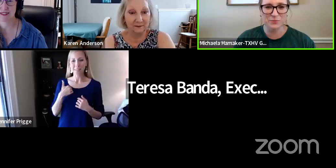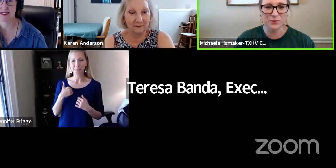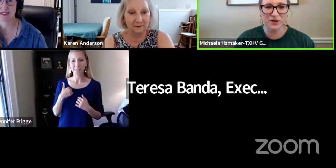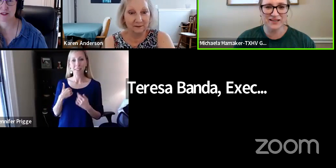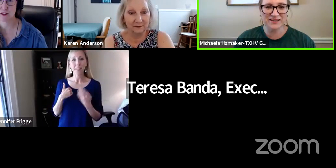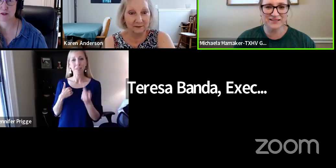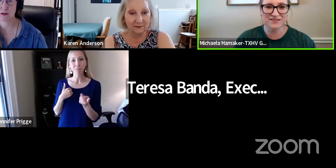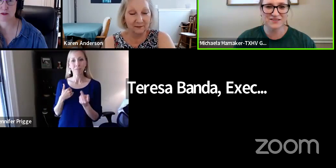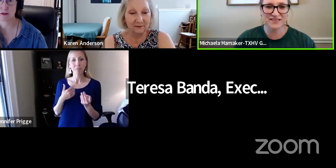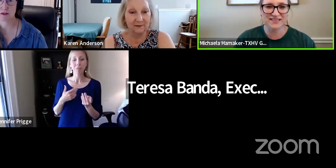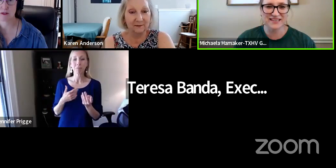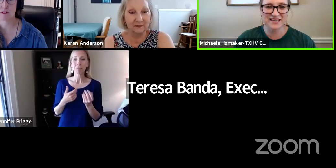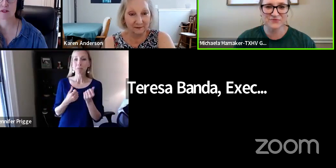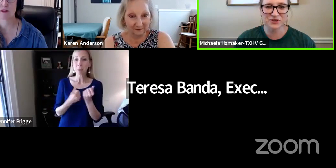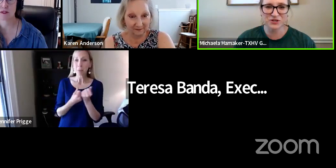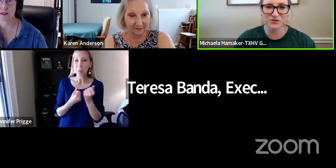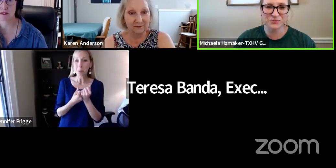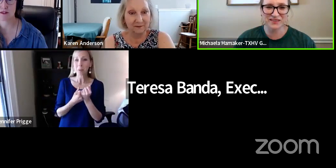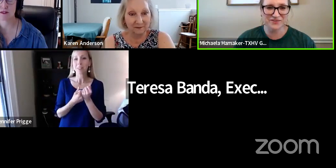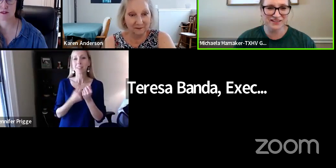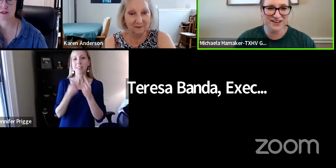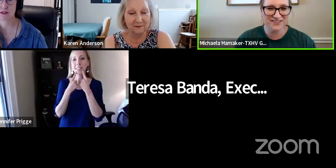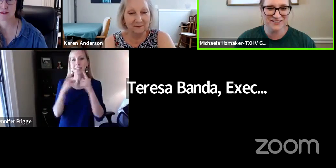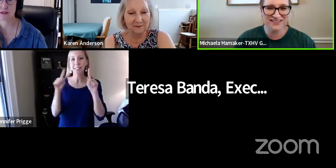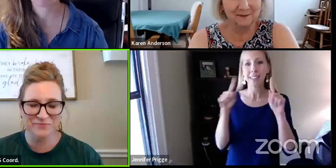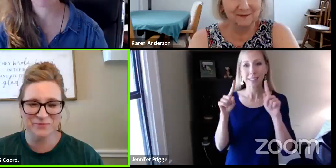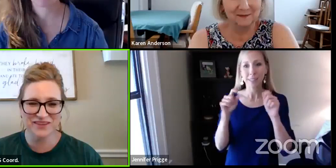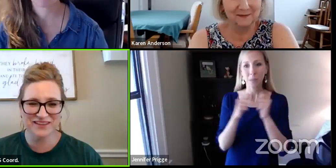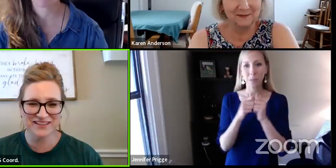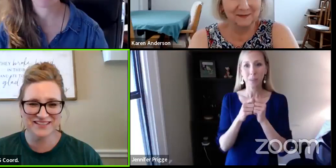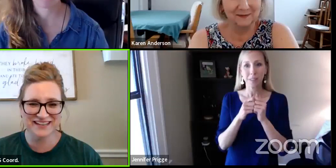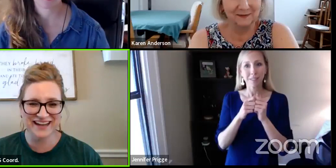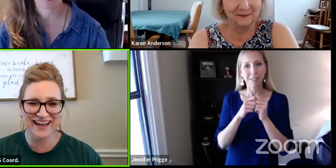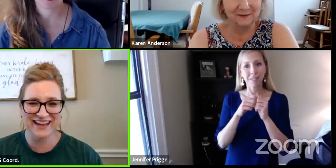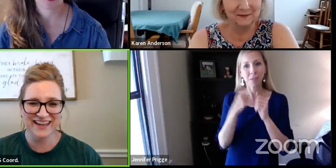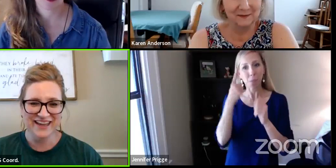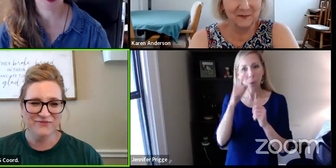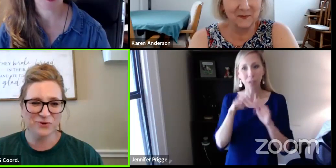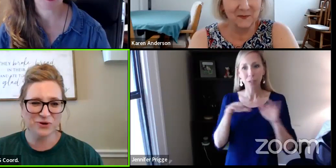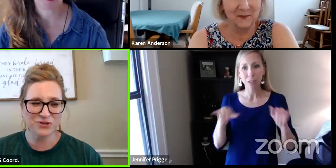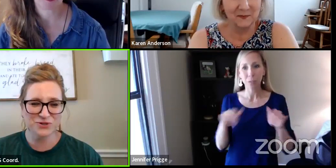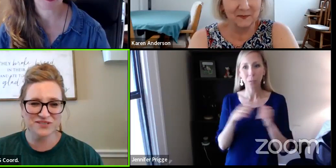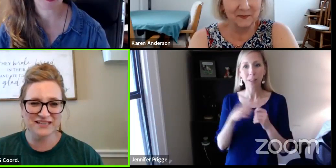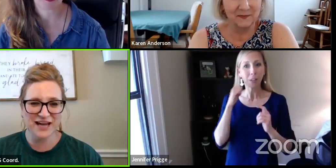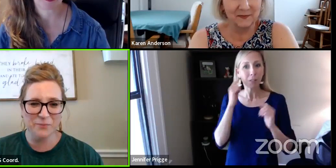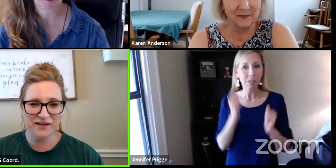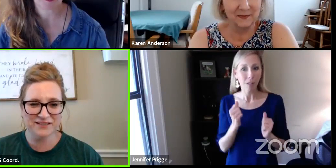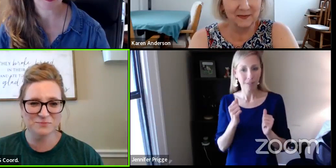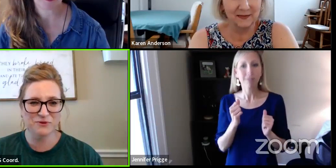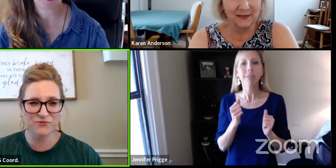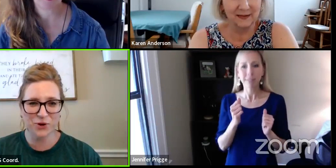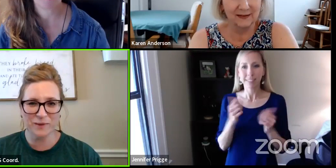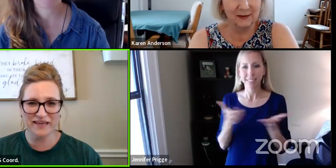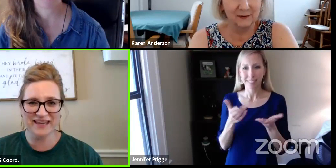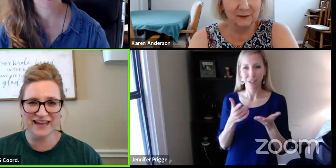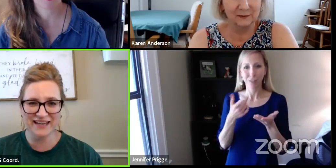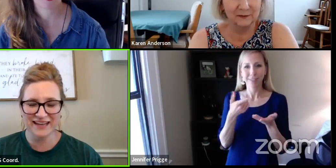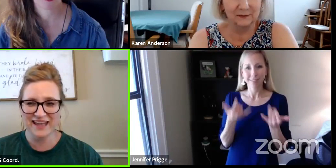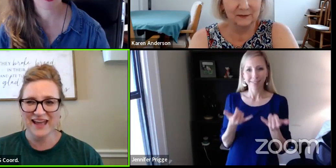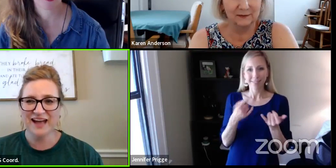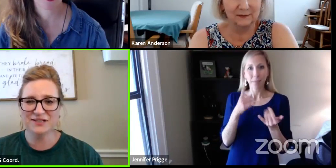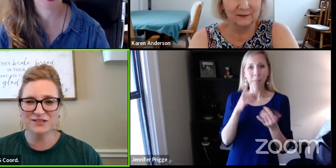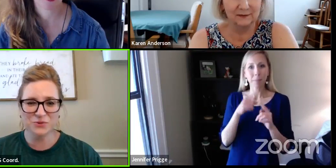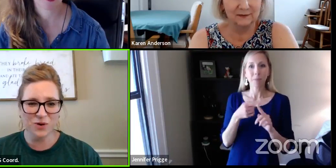the Supporting Success for Children with Hearing Loss team with us today for Tuesday topics. Before we